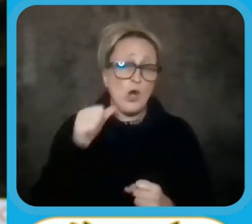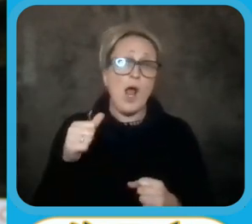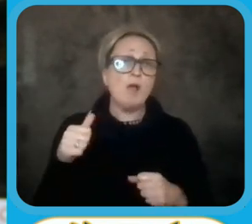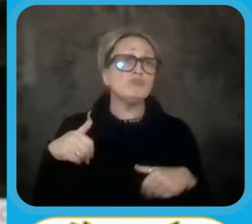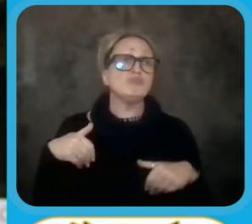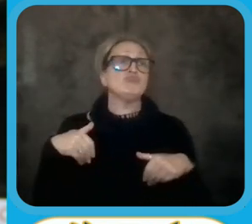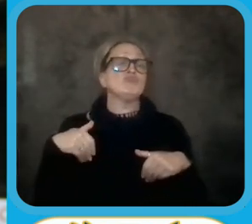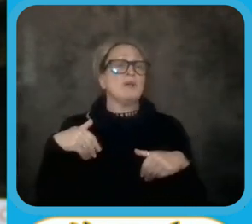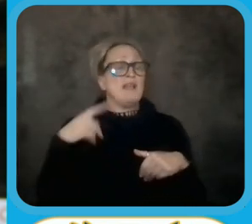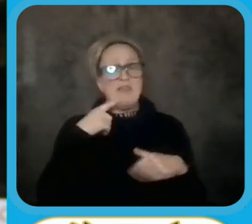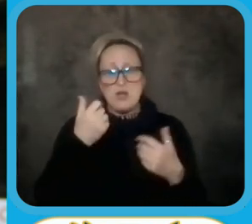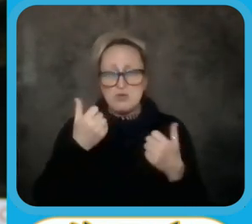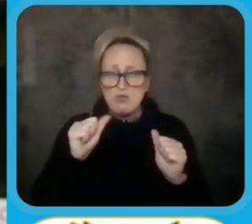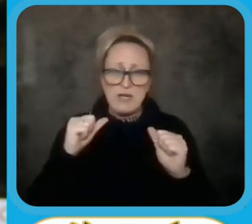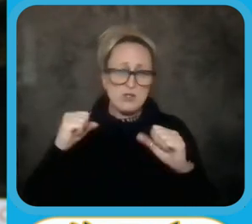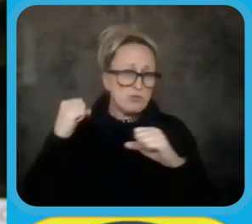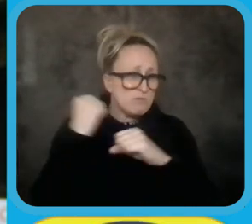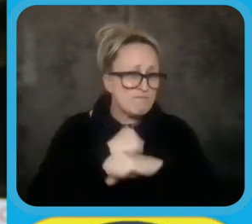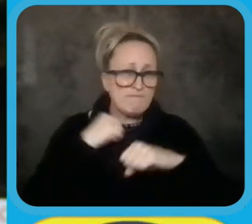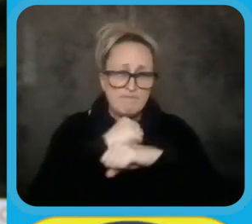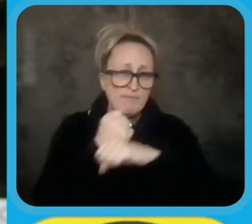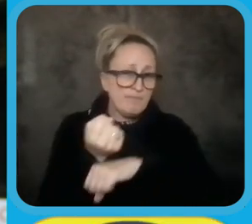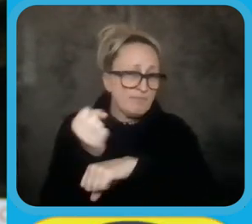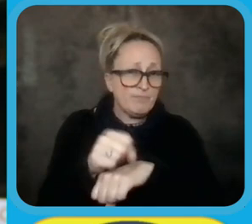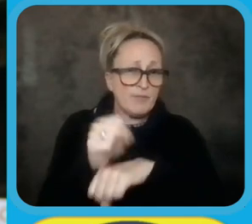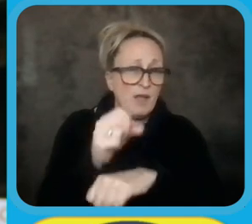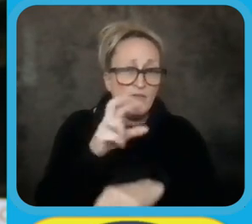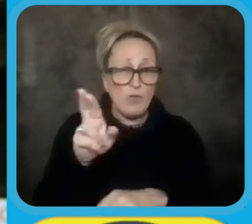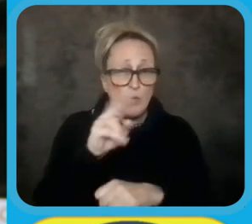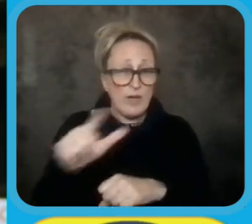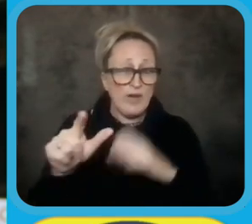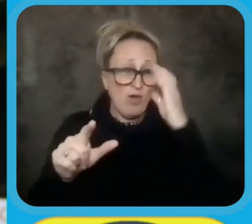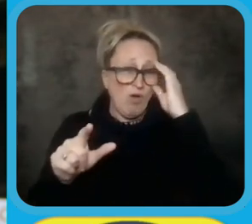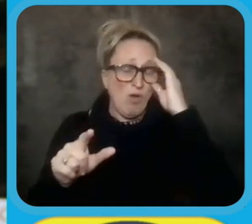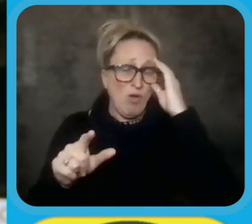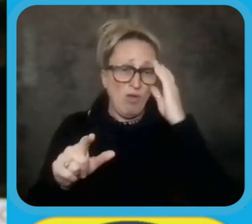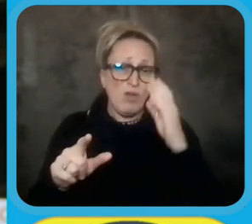throwing everything they can at their recall power grab,